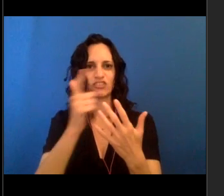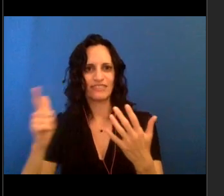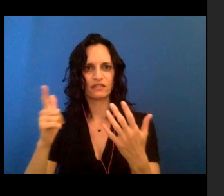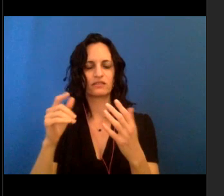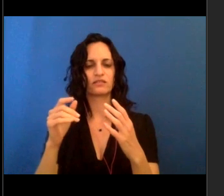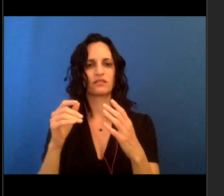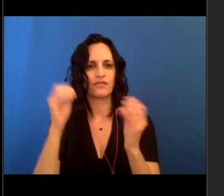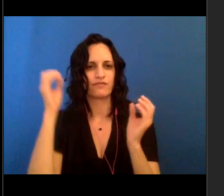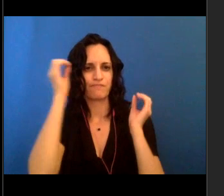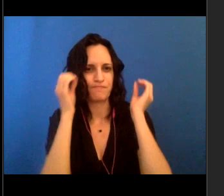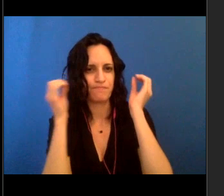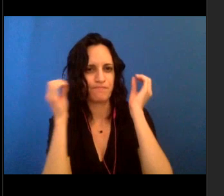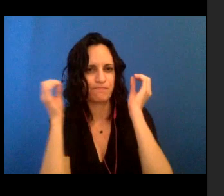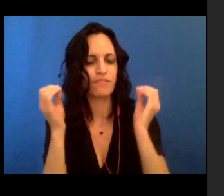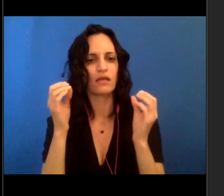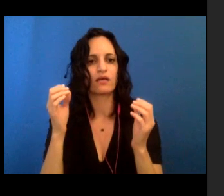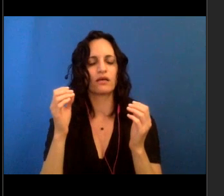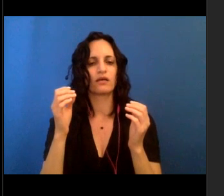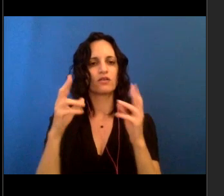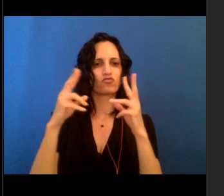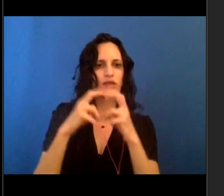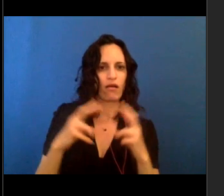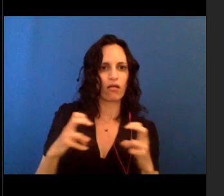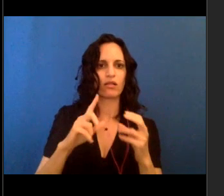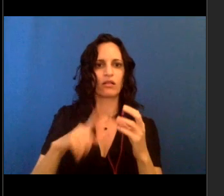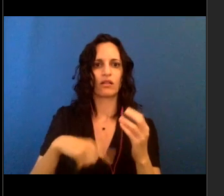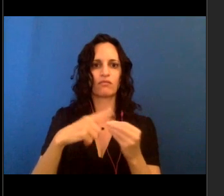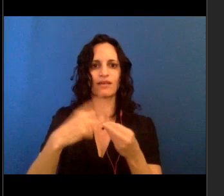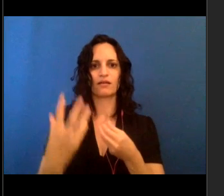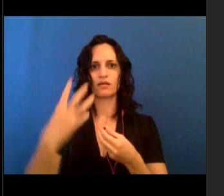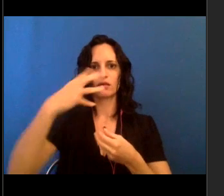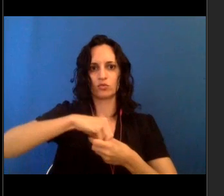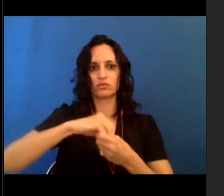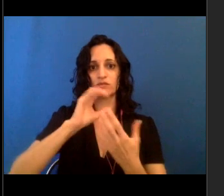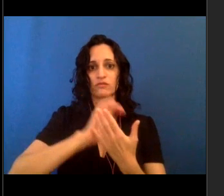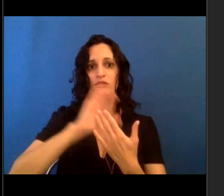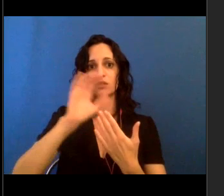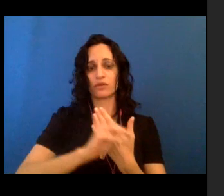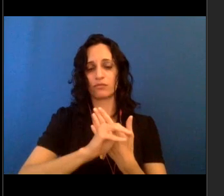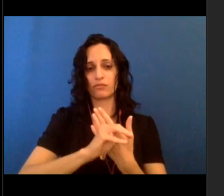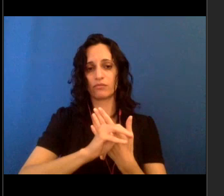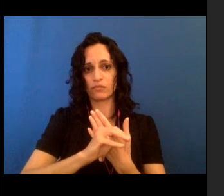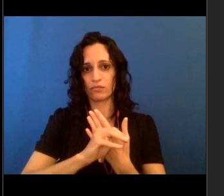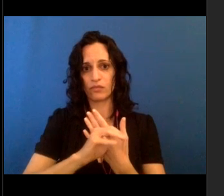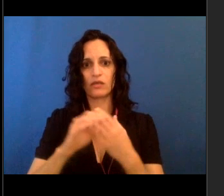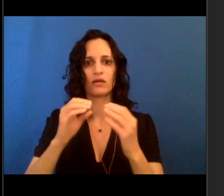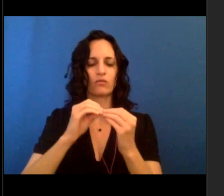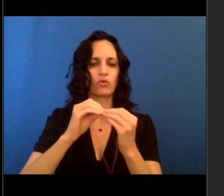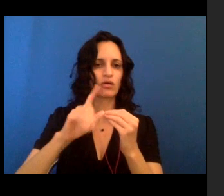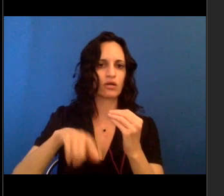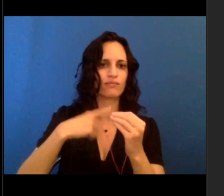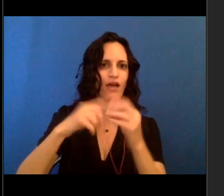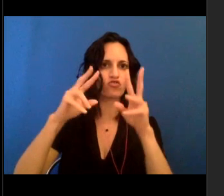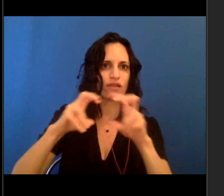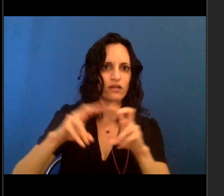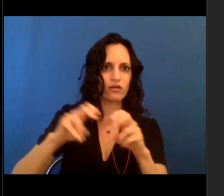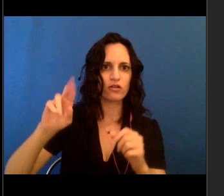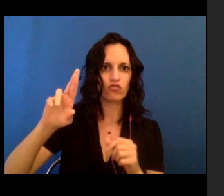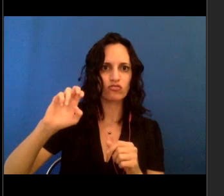reflections on inclusive graduate curriculum. And this is meant primarily as an exercise in critical reflexivity, not me giving specific